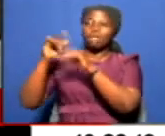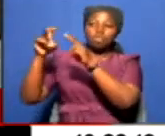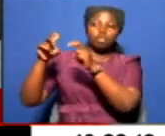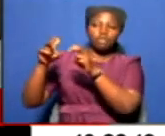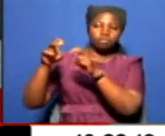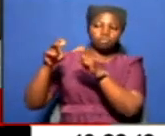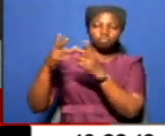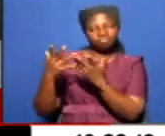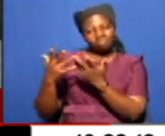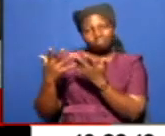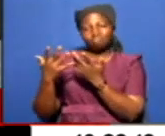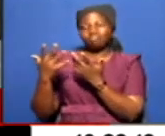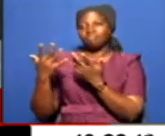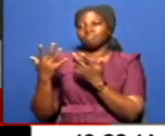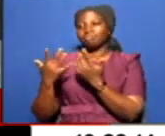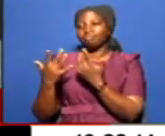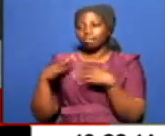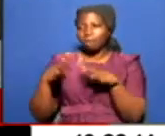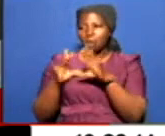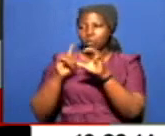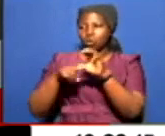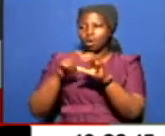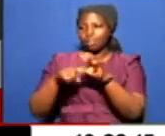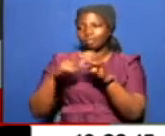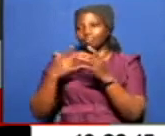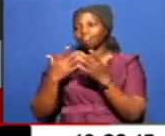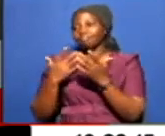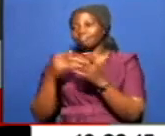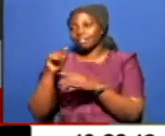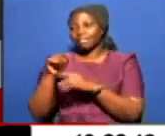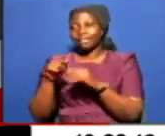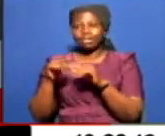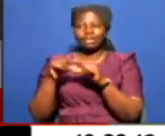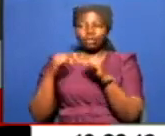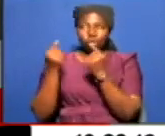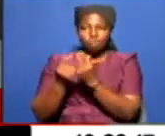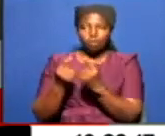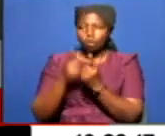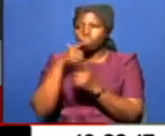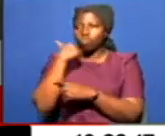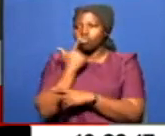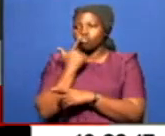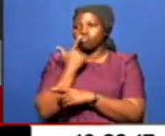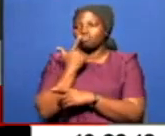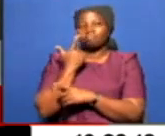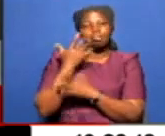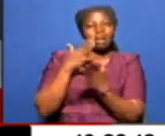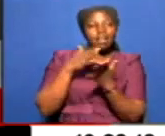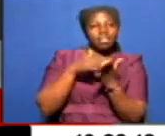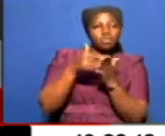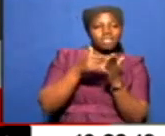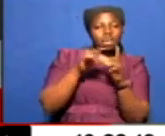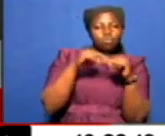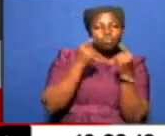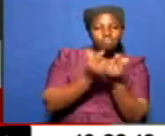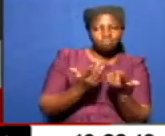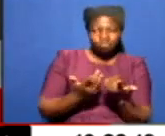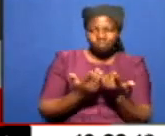violent extremism, who are the vulnerable groups, and in universities, we form those